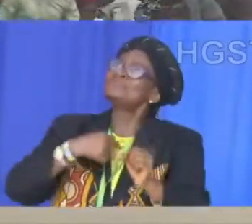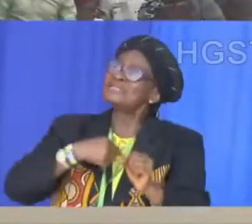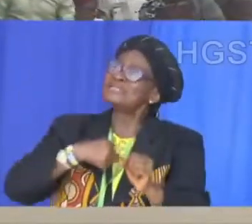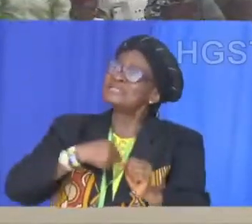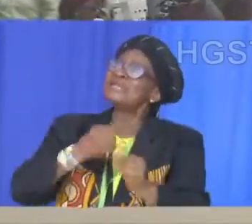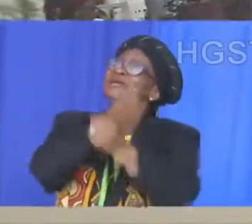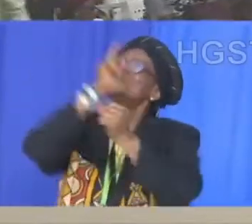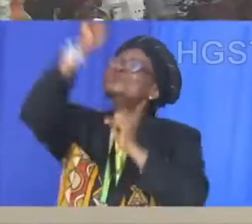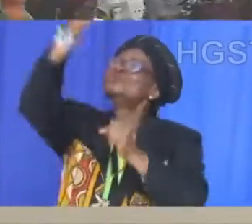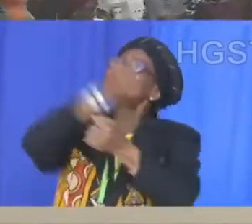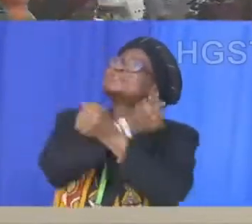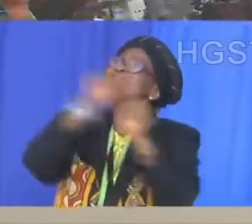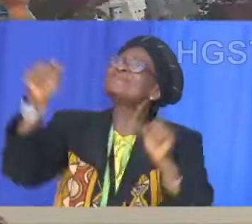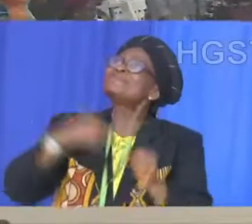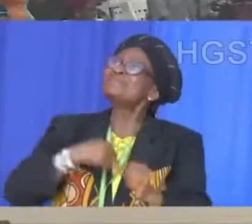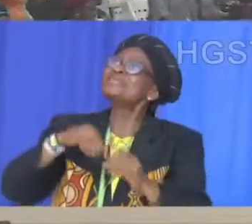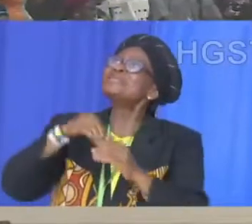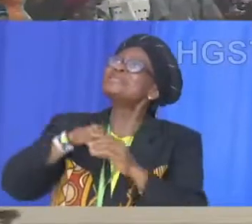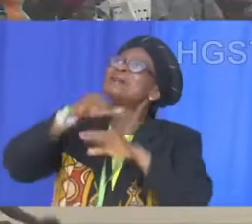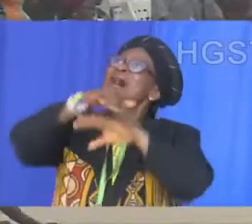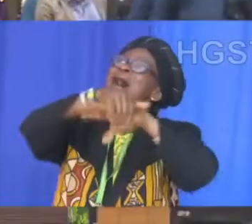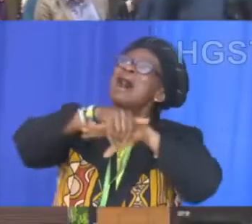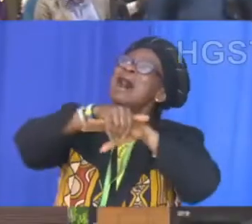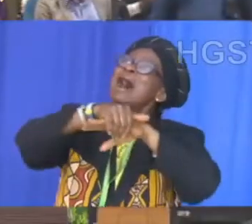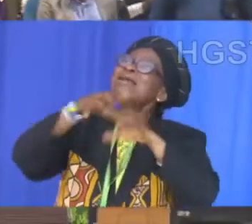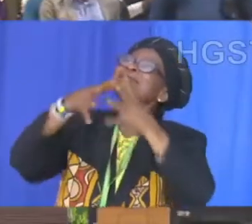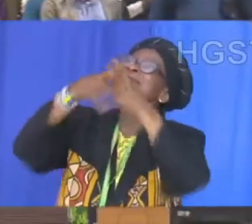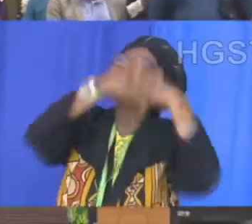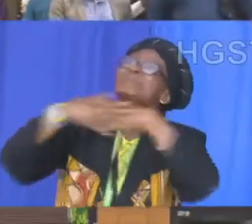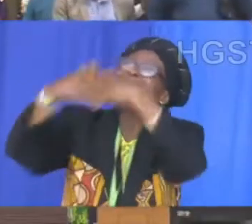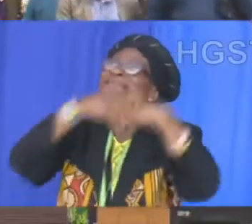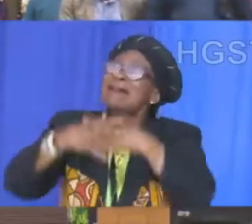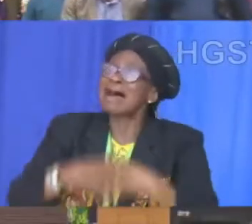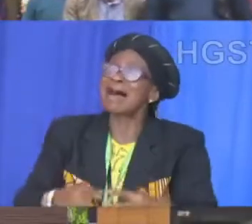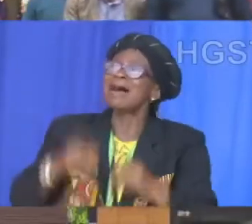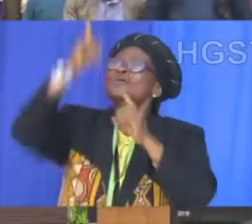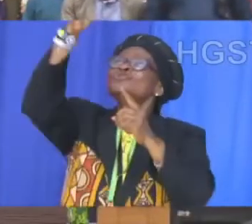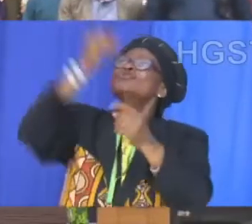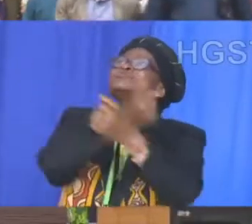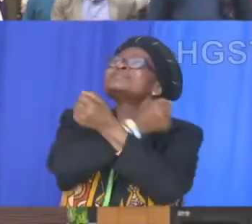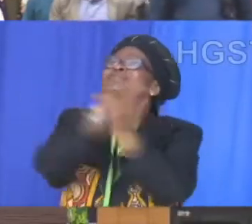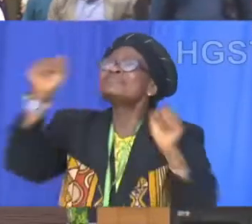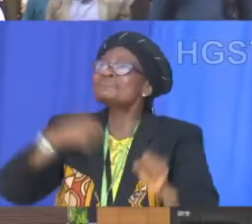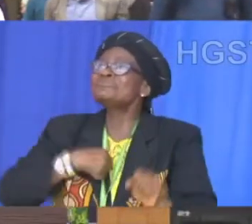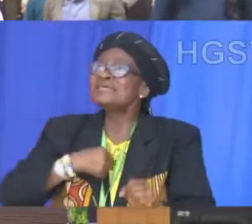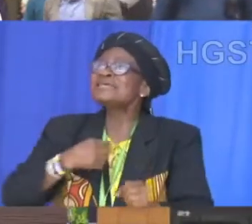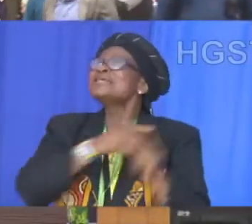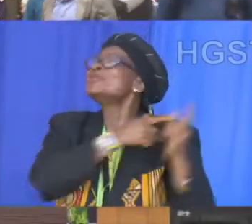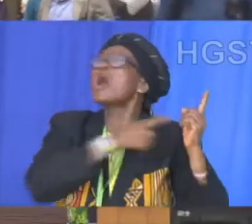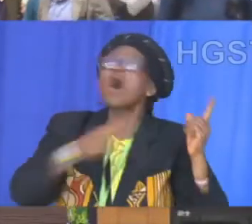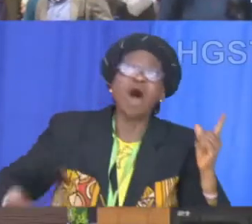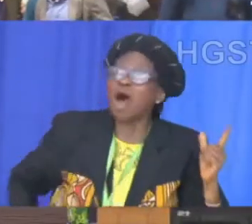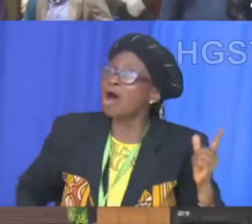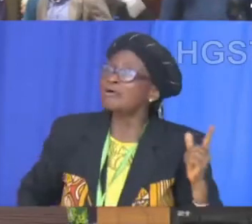I will sing of the mercies of the Lord forever. I will sing.